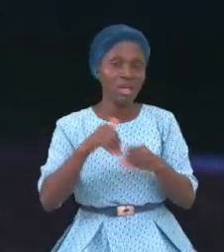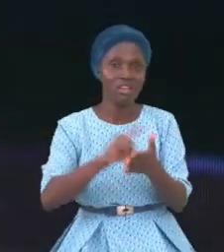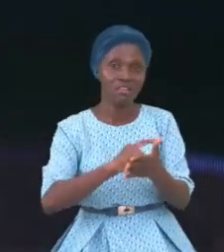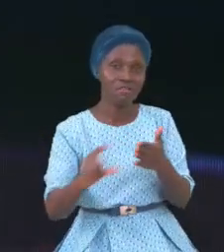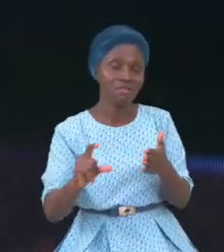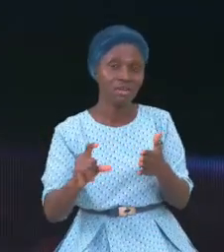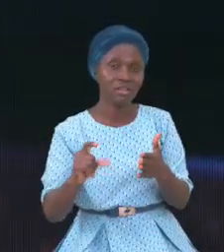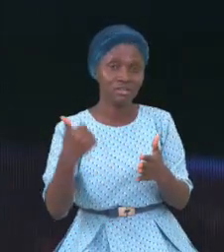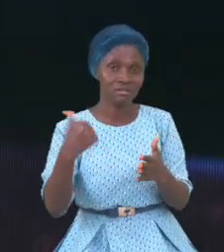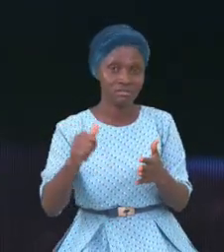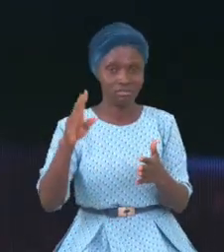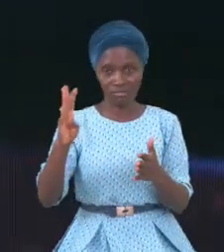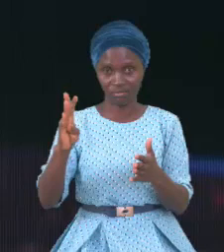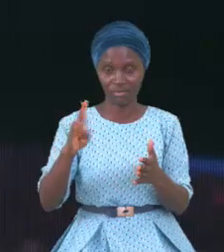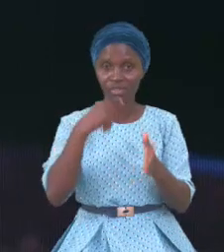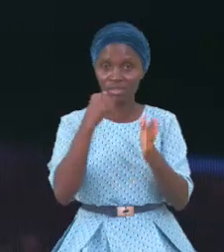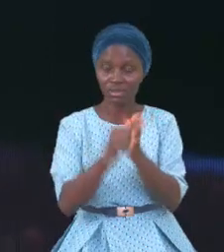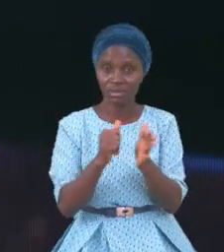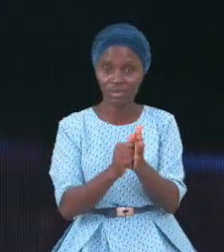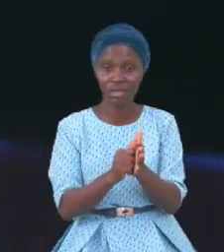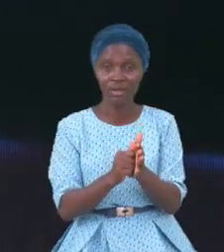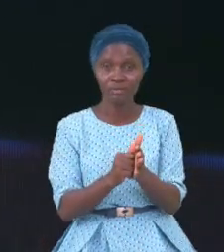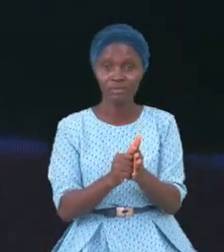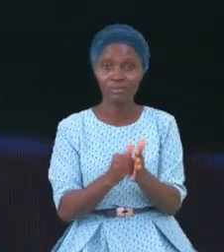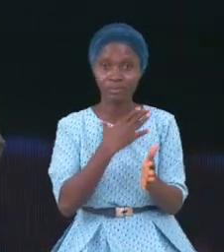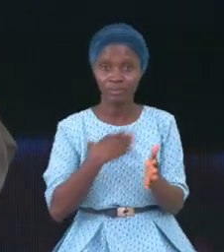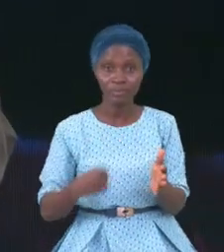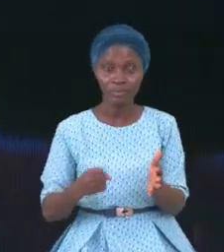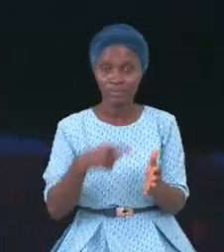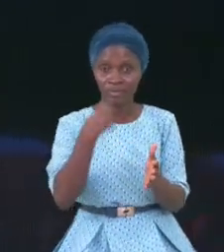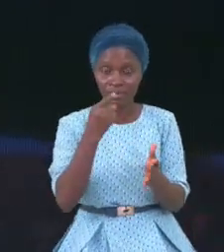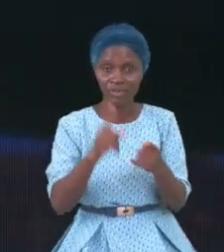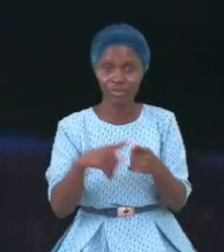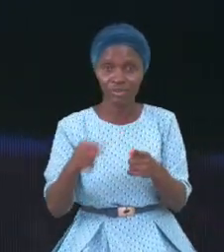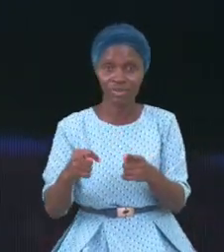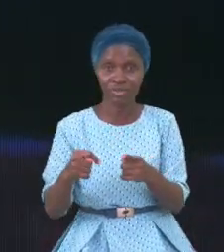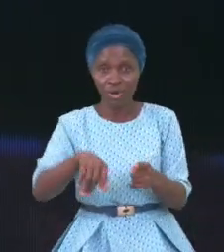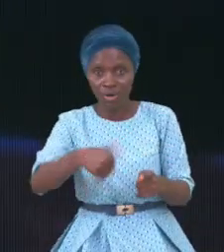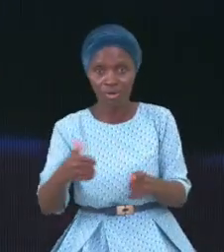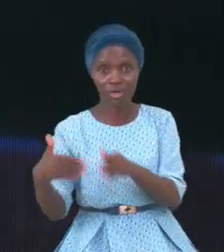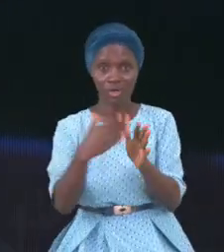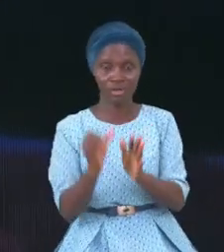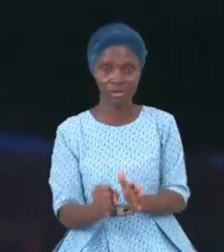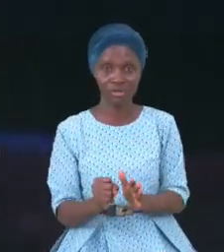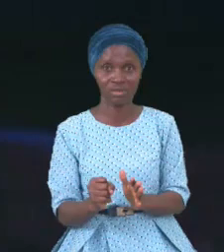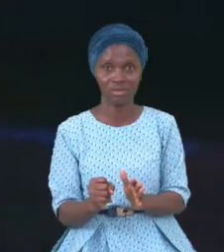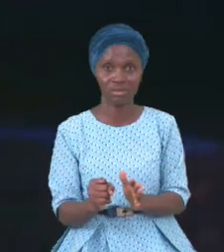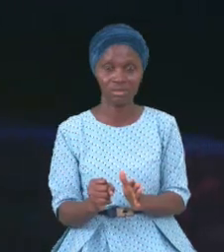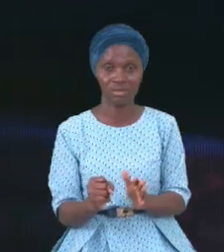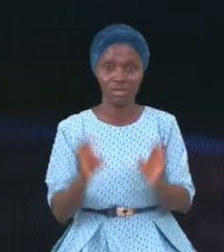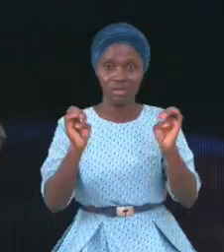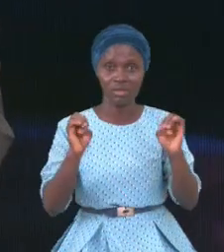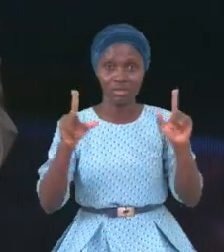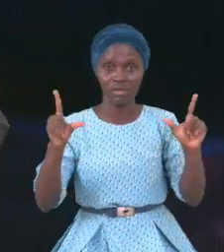14, it says, and he said unto the elders, he said, here,